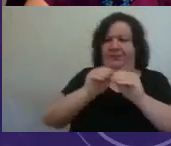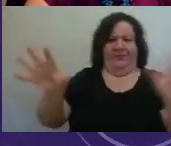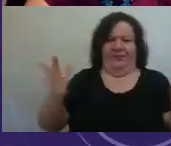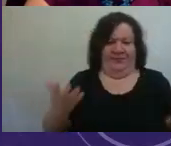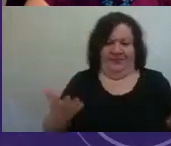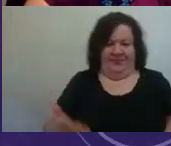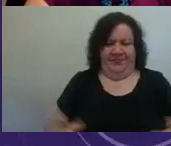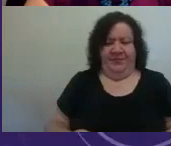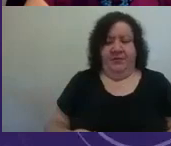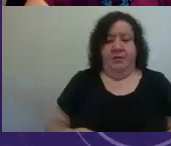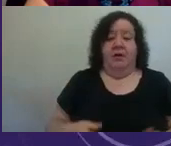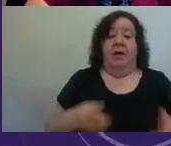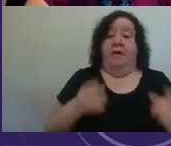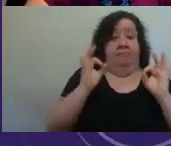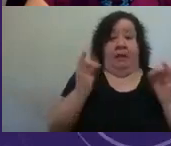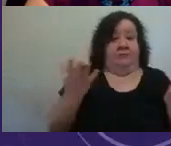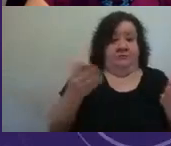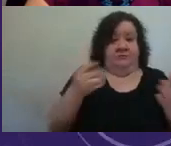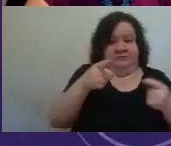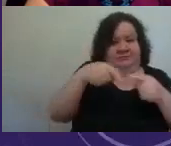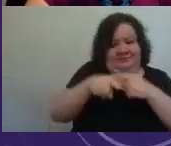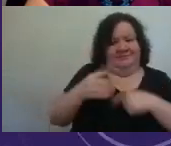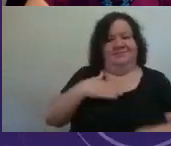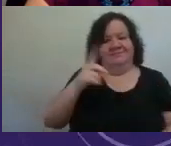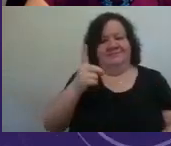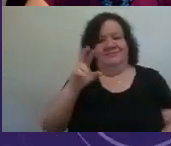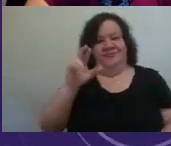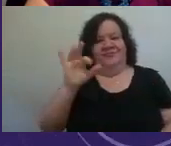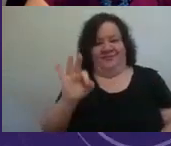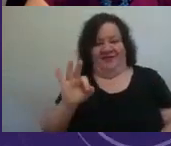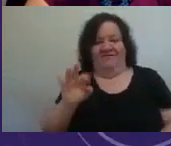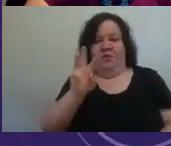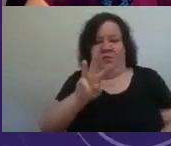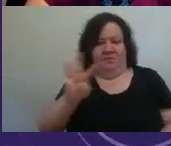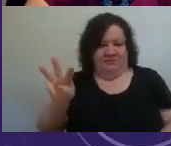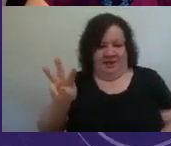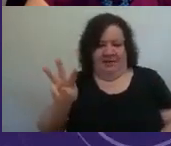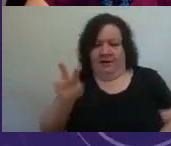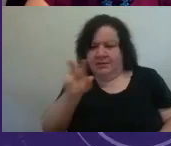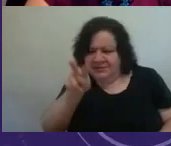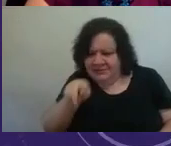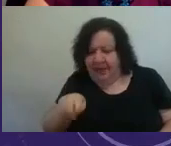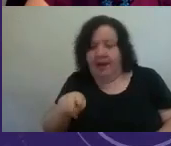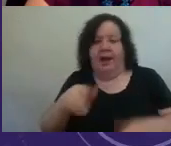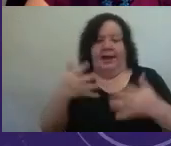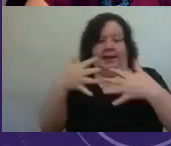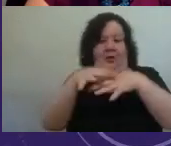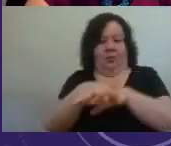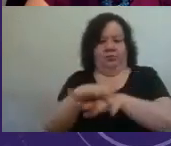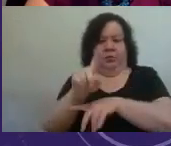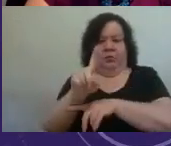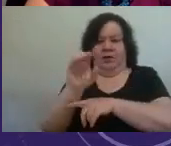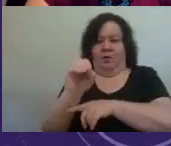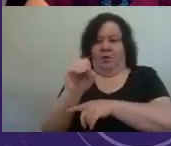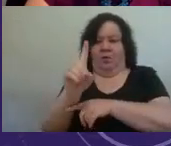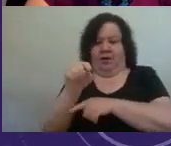webinar page, which is where you went to register for this webinar. And there I will include information about